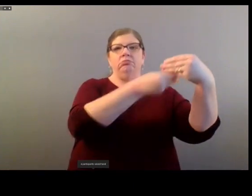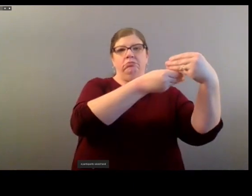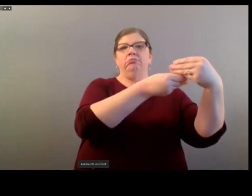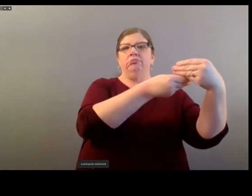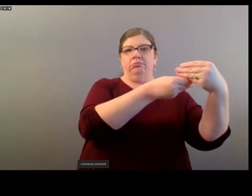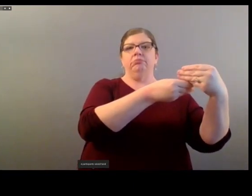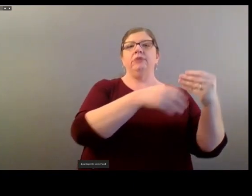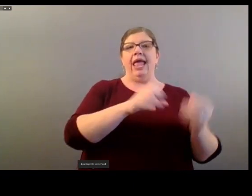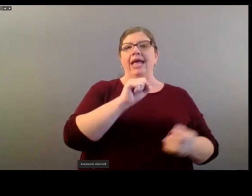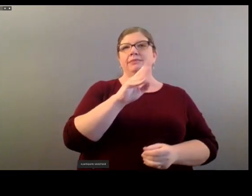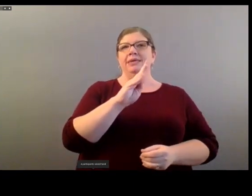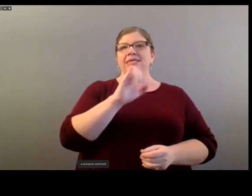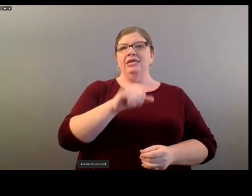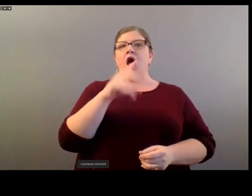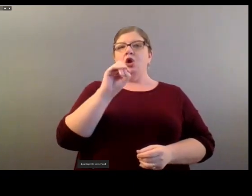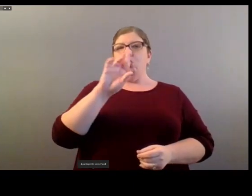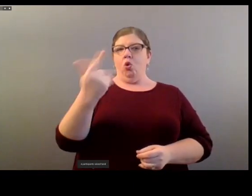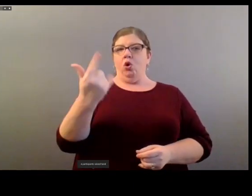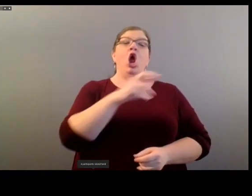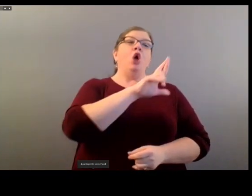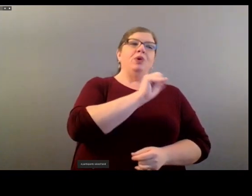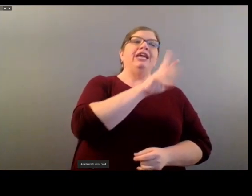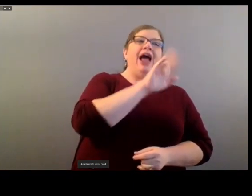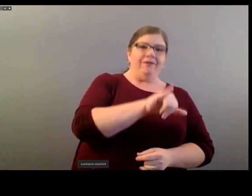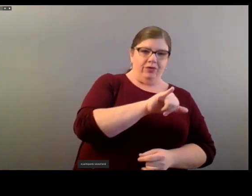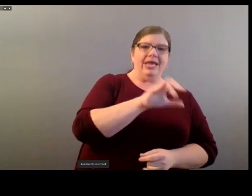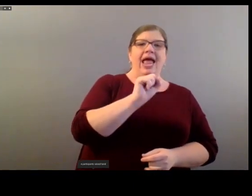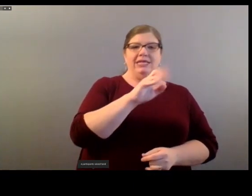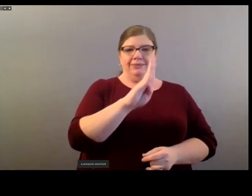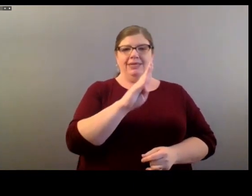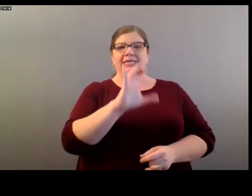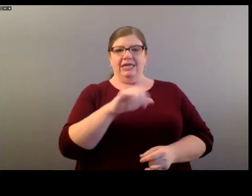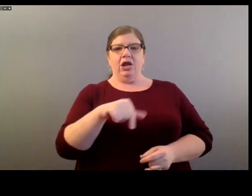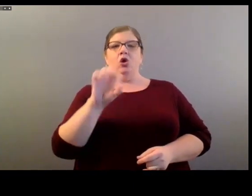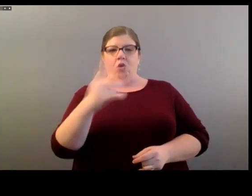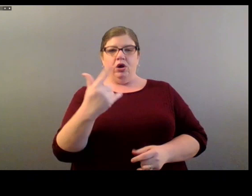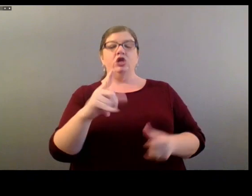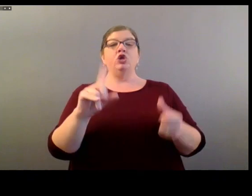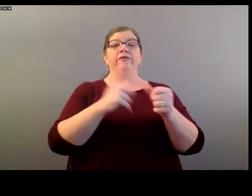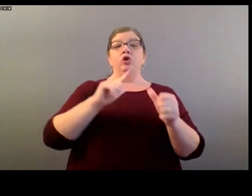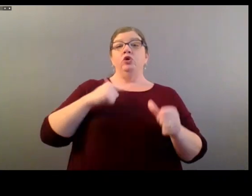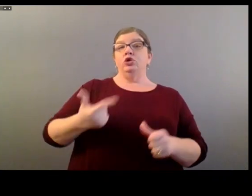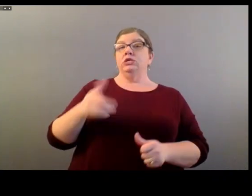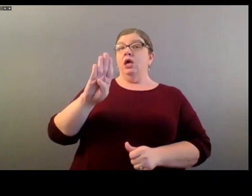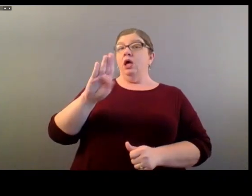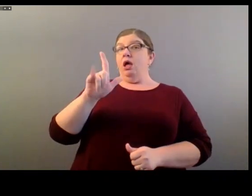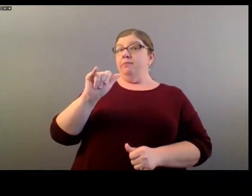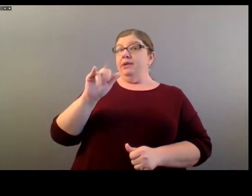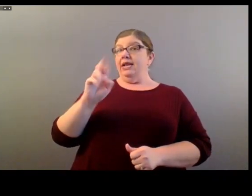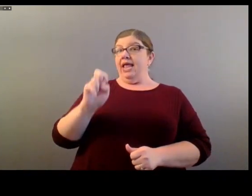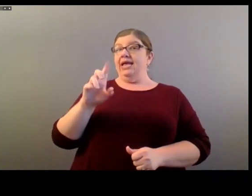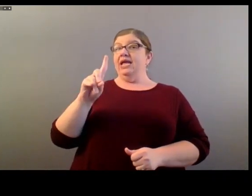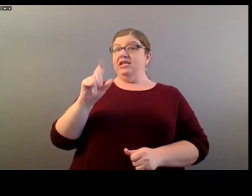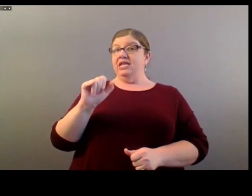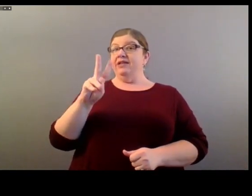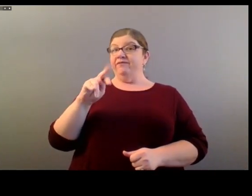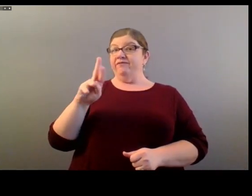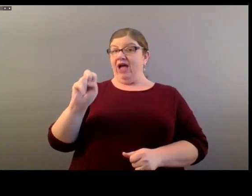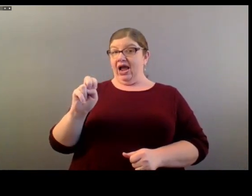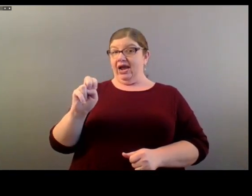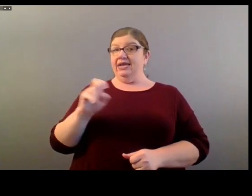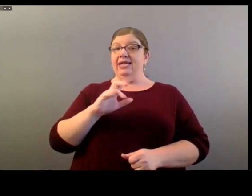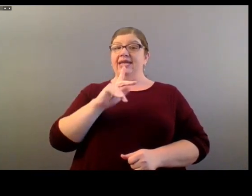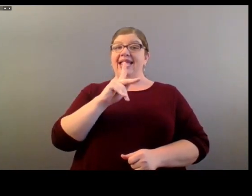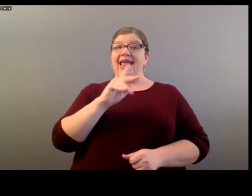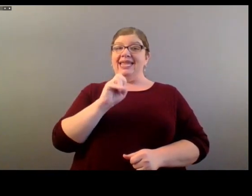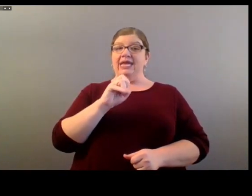recoverysbc.org. So first up, we are going to Blake Devine with KYT. So first question for